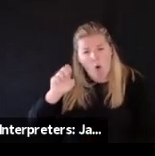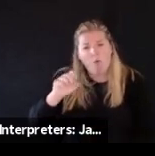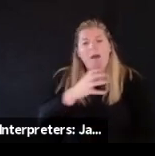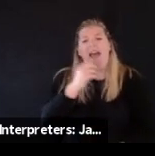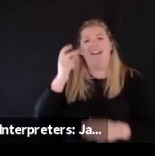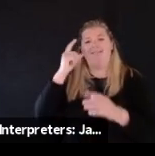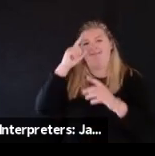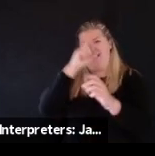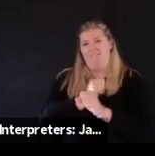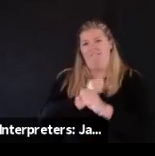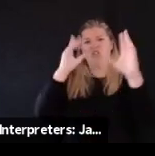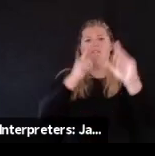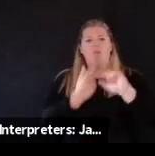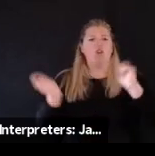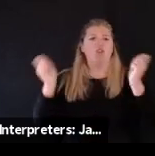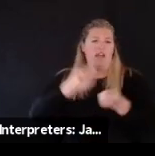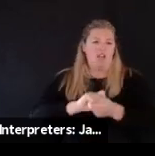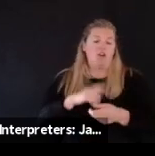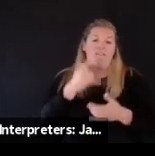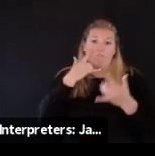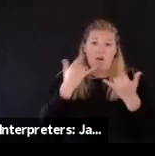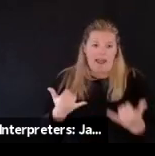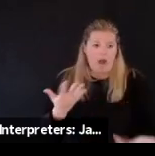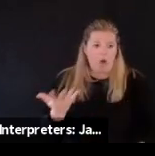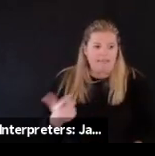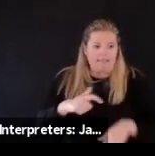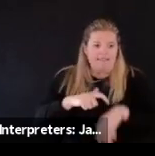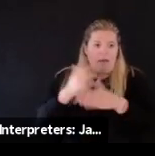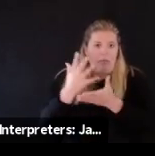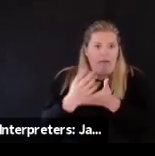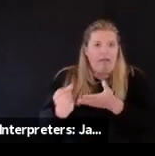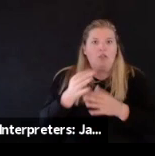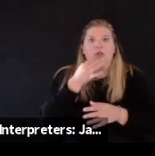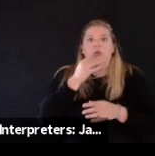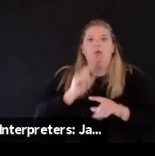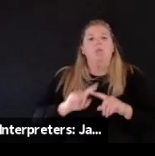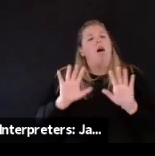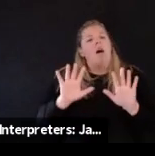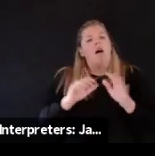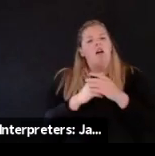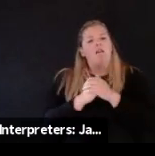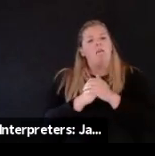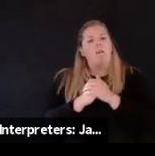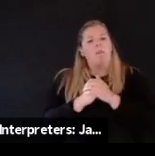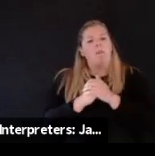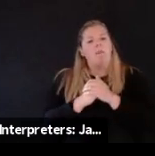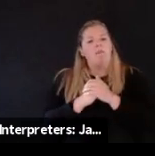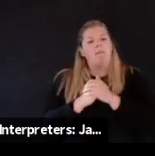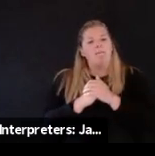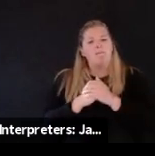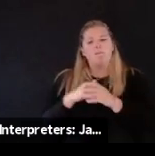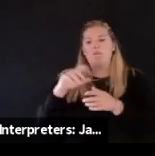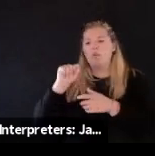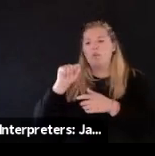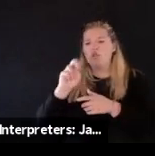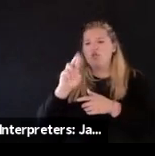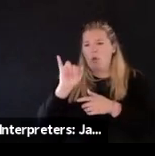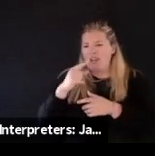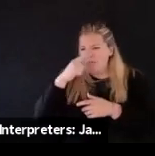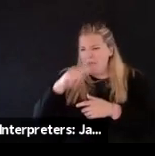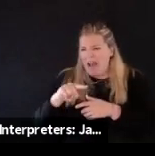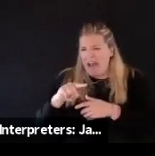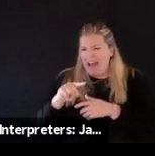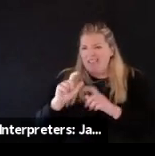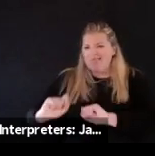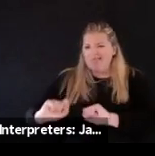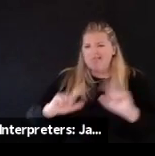So at this point, we only have a few minutes, but I would ask that Tori share a video.